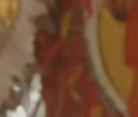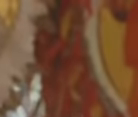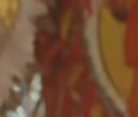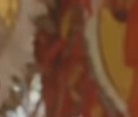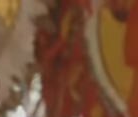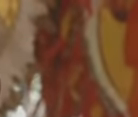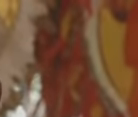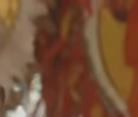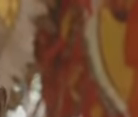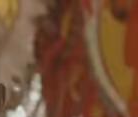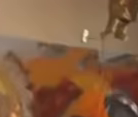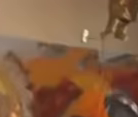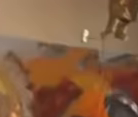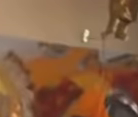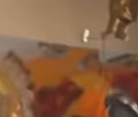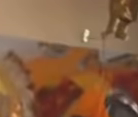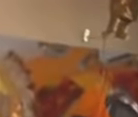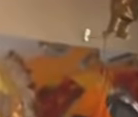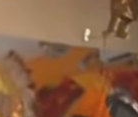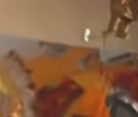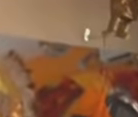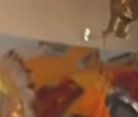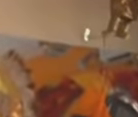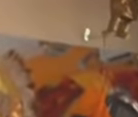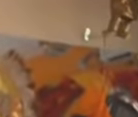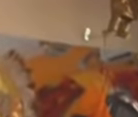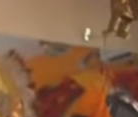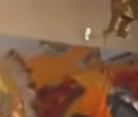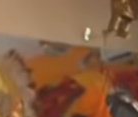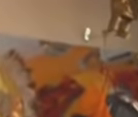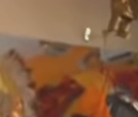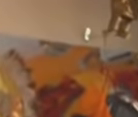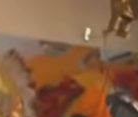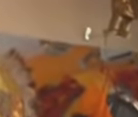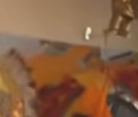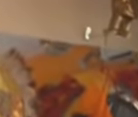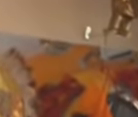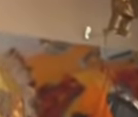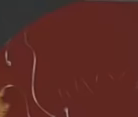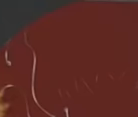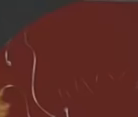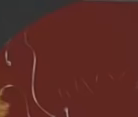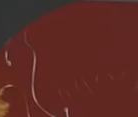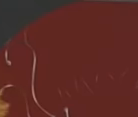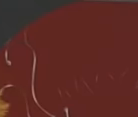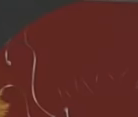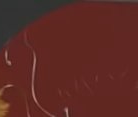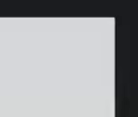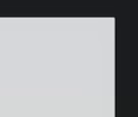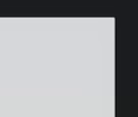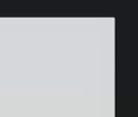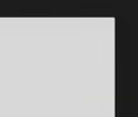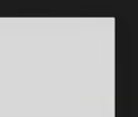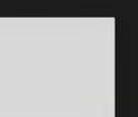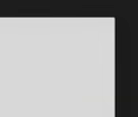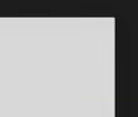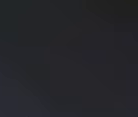to the excitement. I believe that, the future of Carnival is definitely in their hands. We're all here to support them.